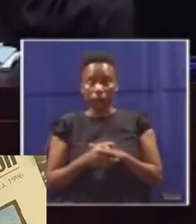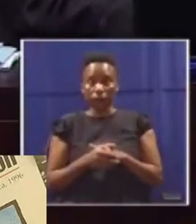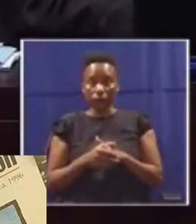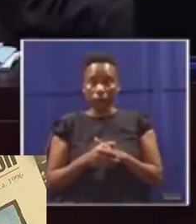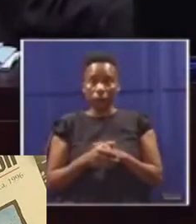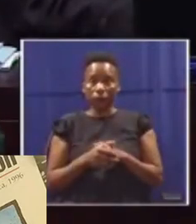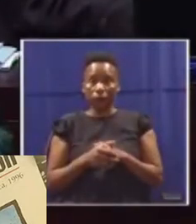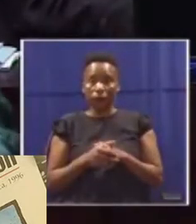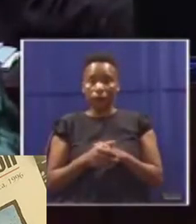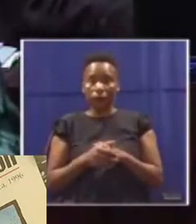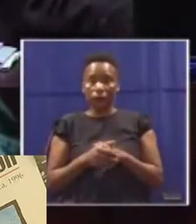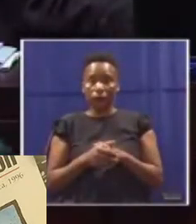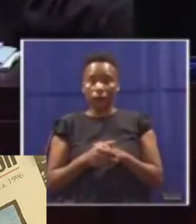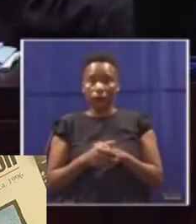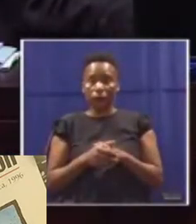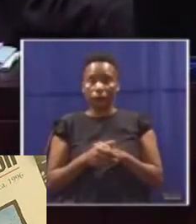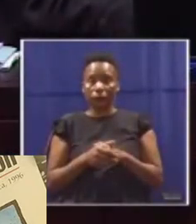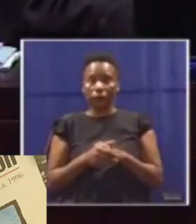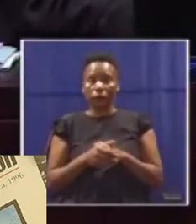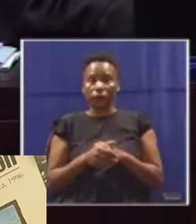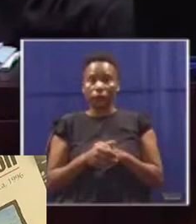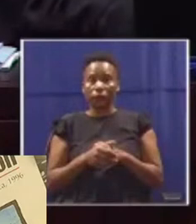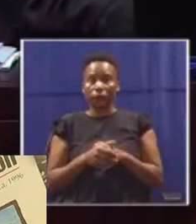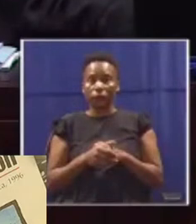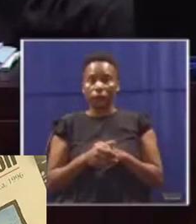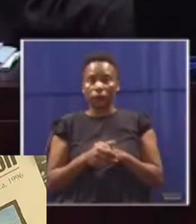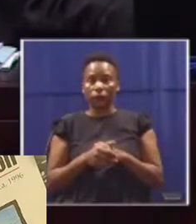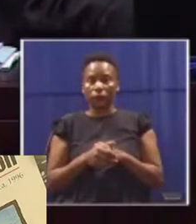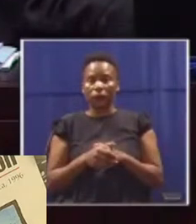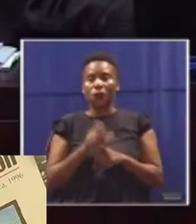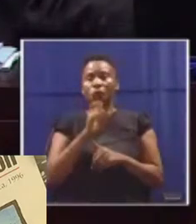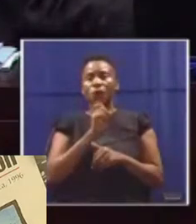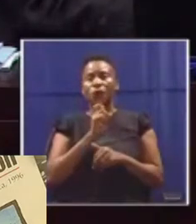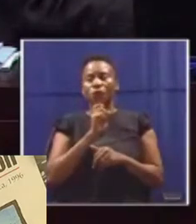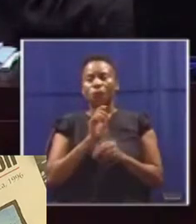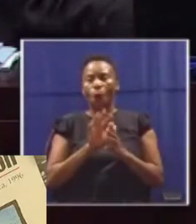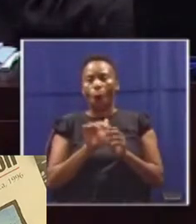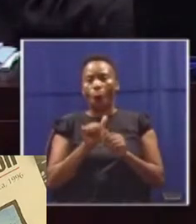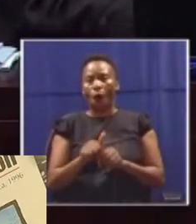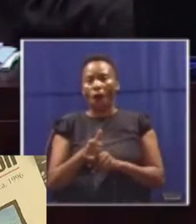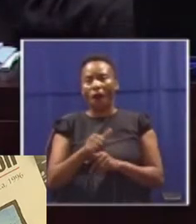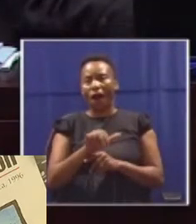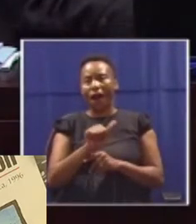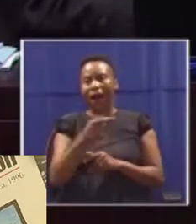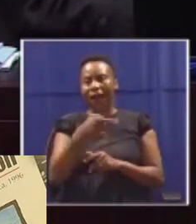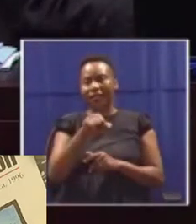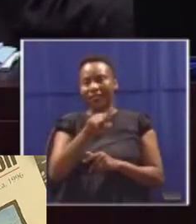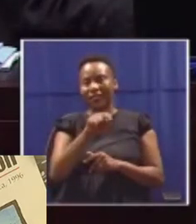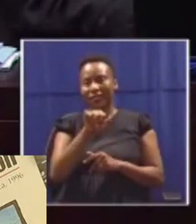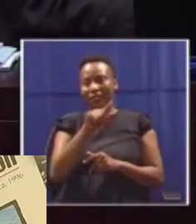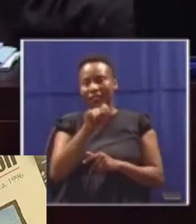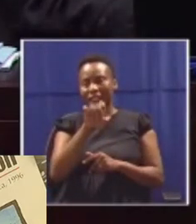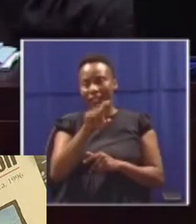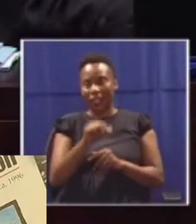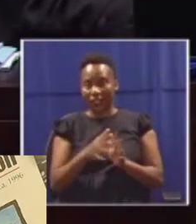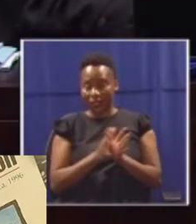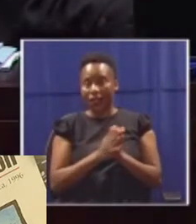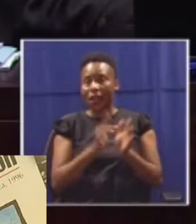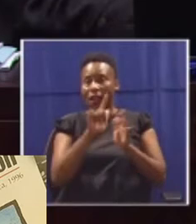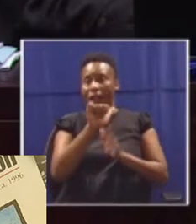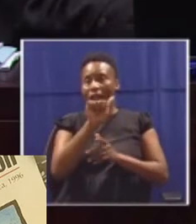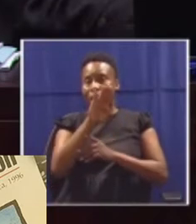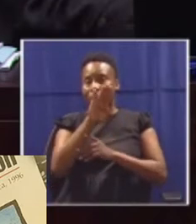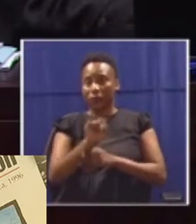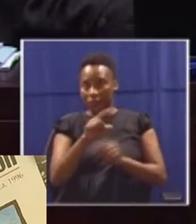usage of accredited laboratories eligible to test the fuel samples and the